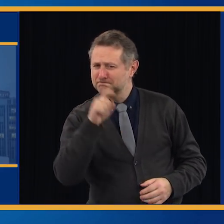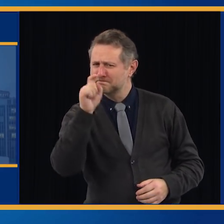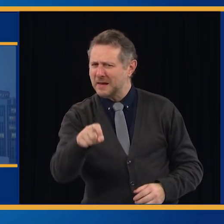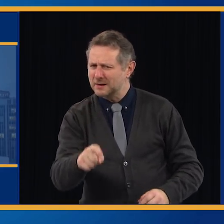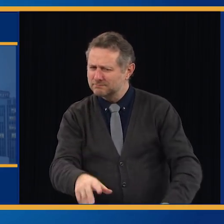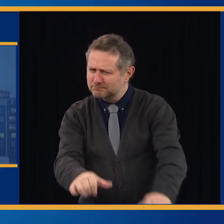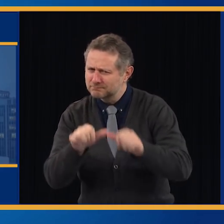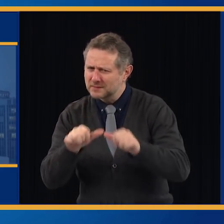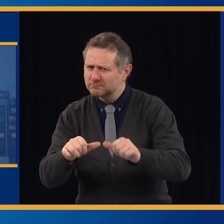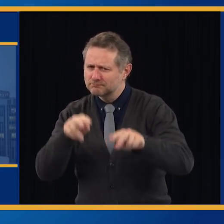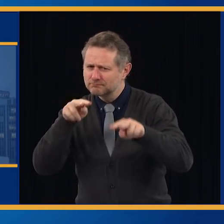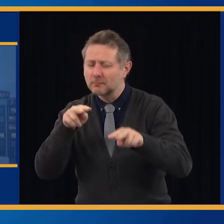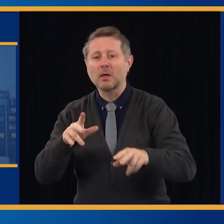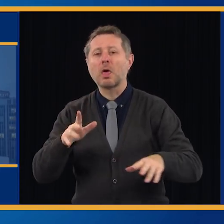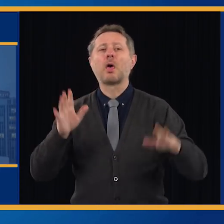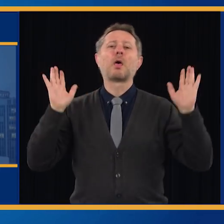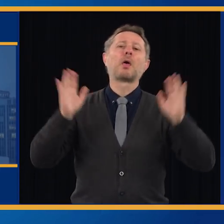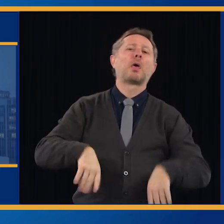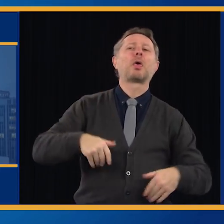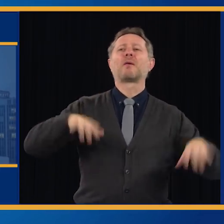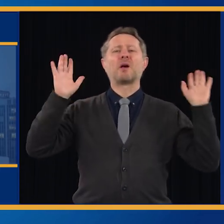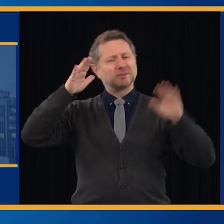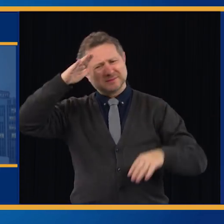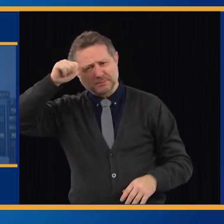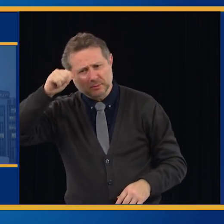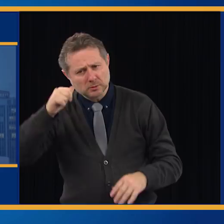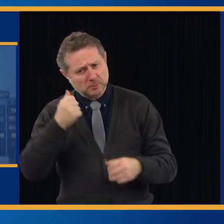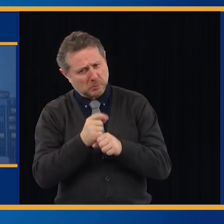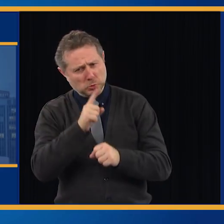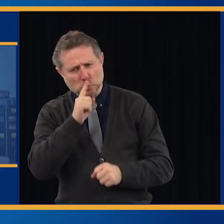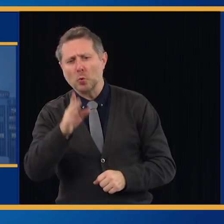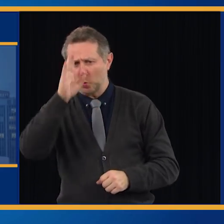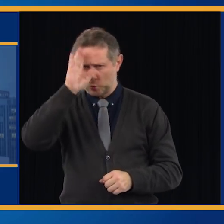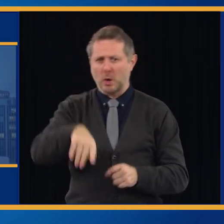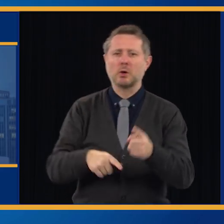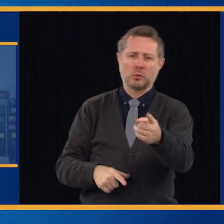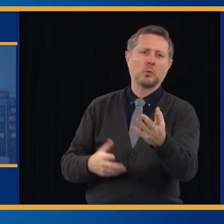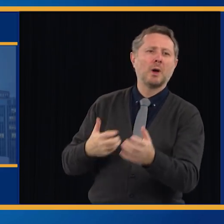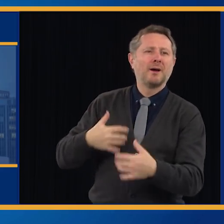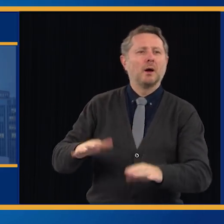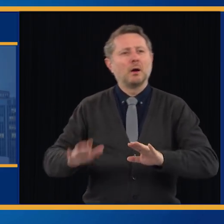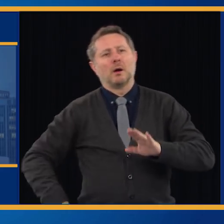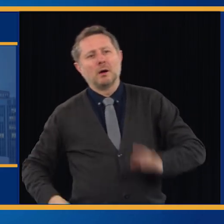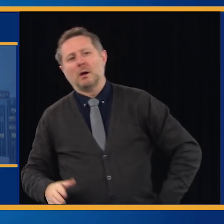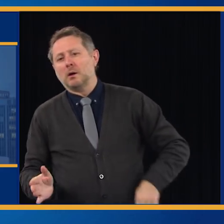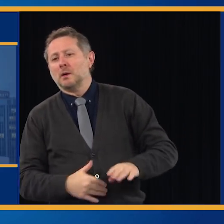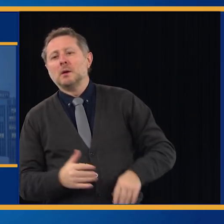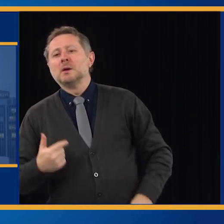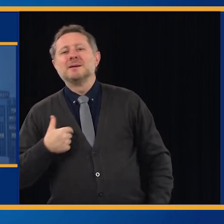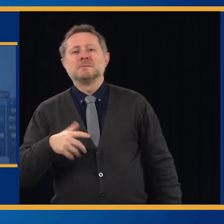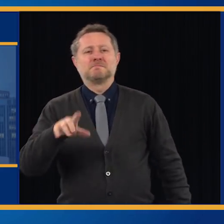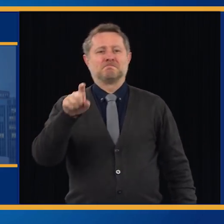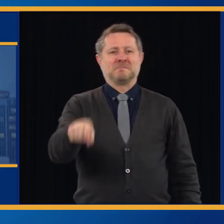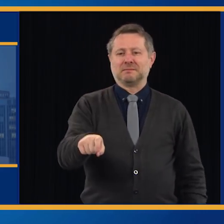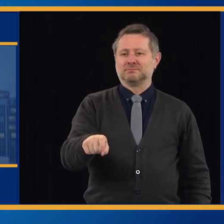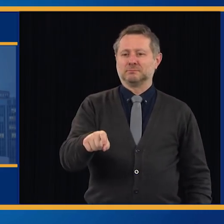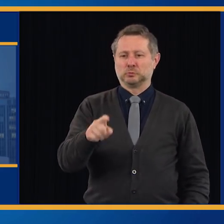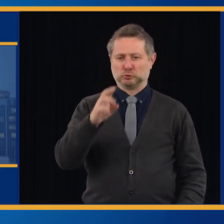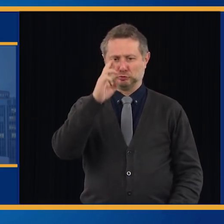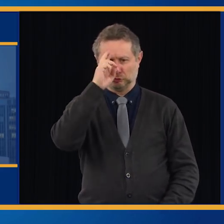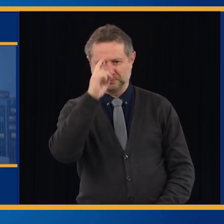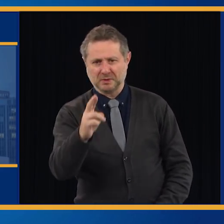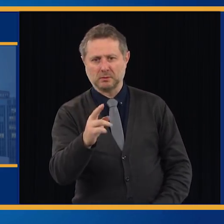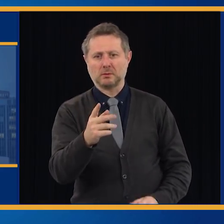over, it's not over. And we have to respect what we accomplished here. When they started this,